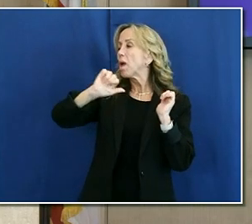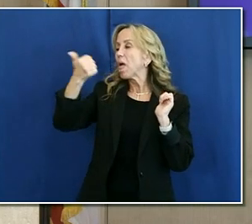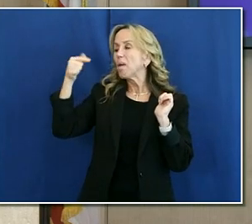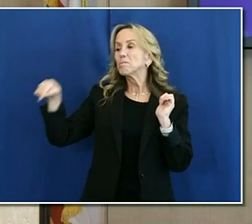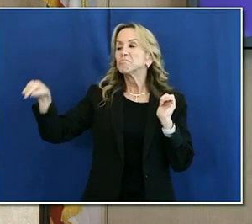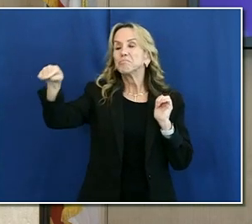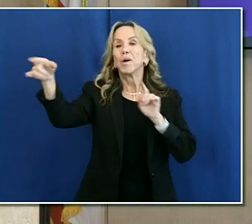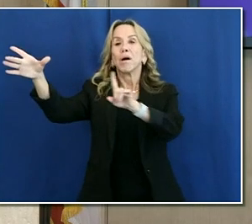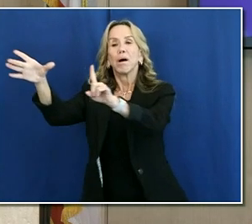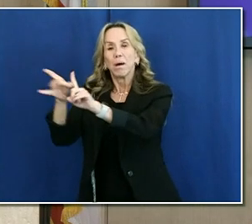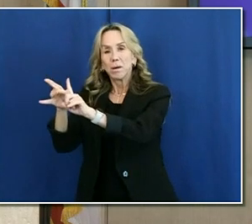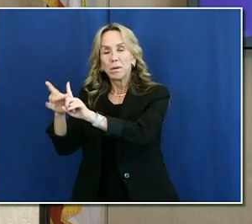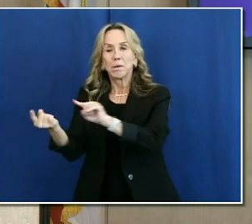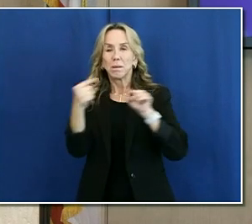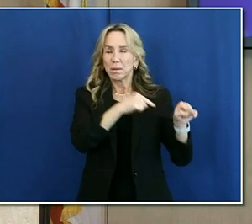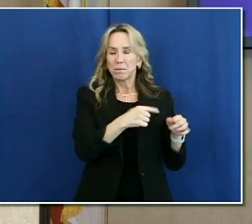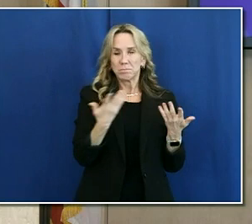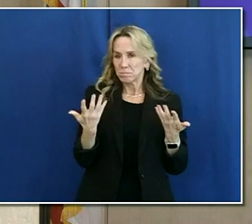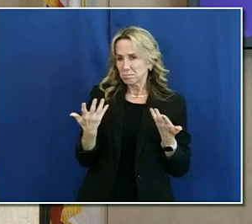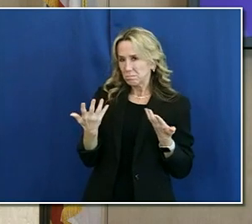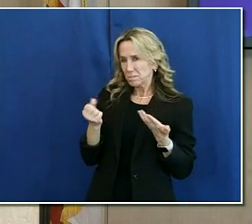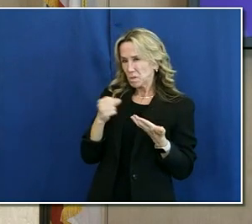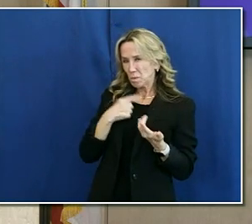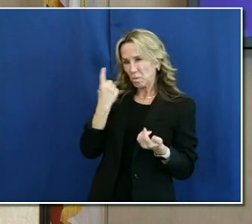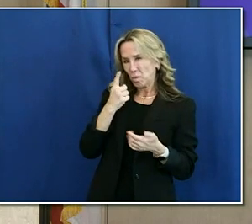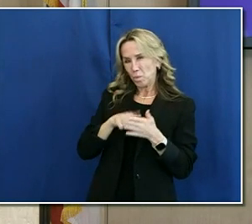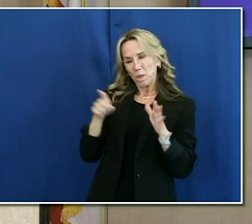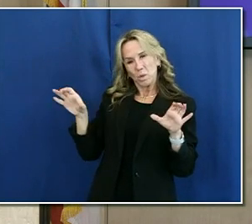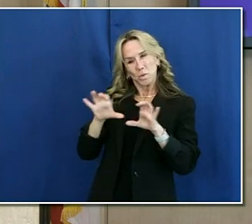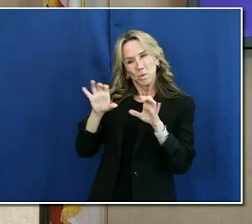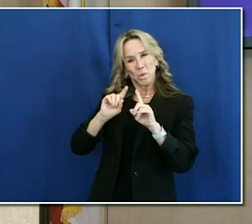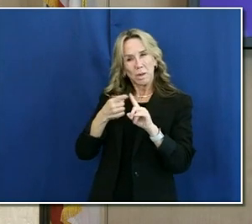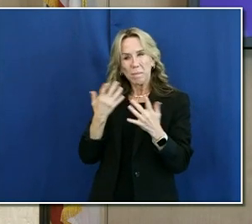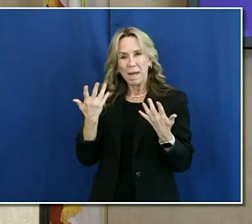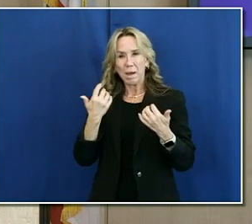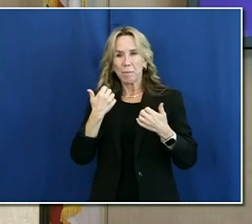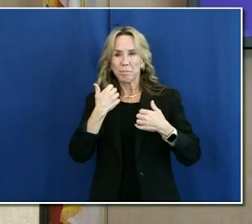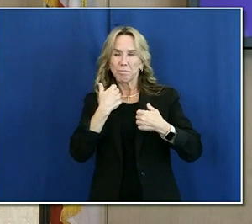to try to enforce the rules about not having social